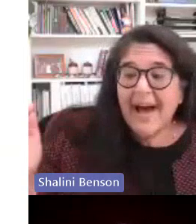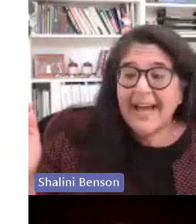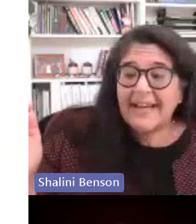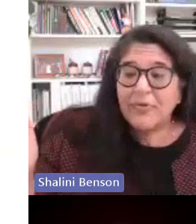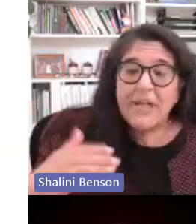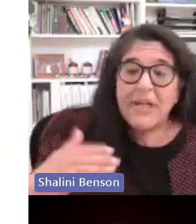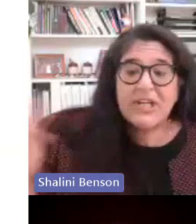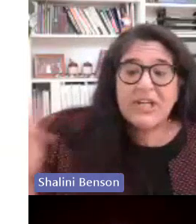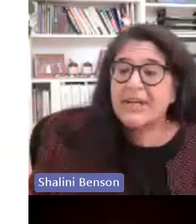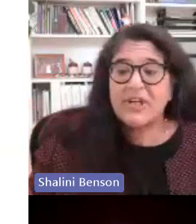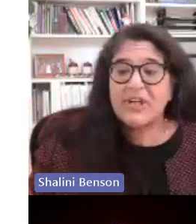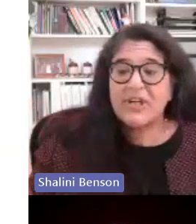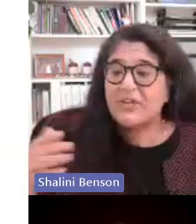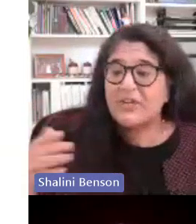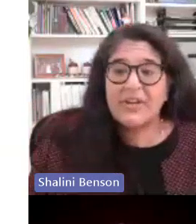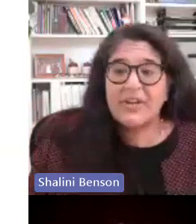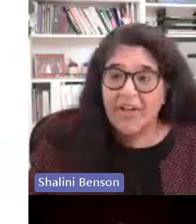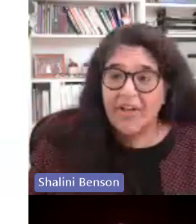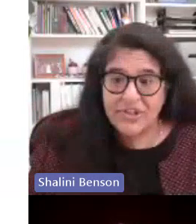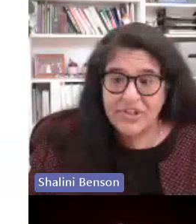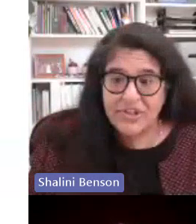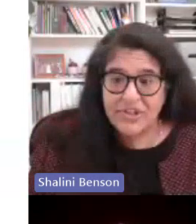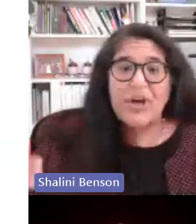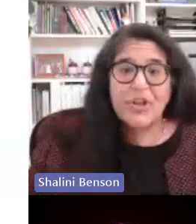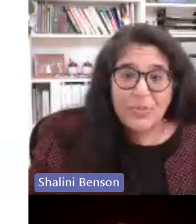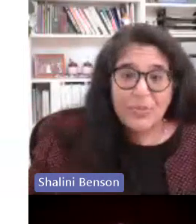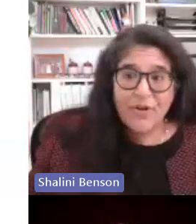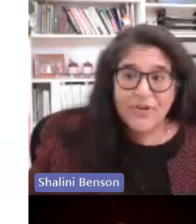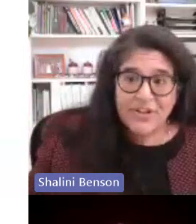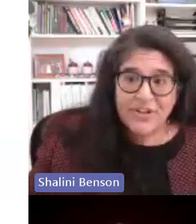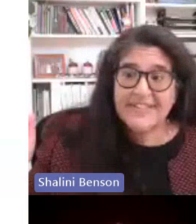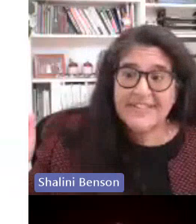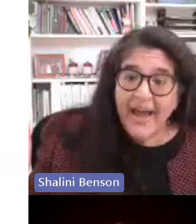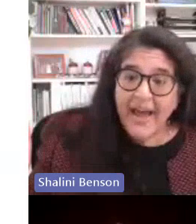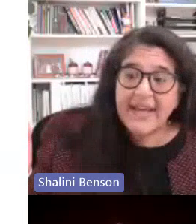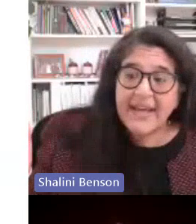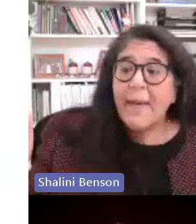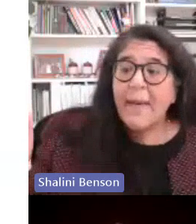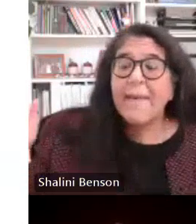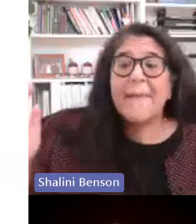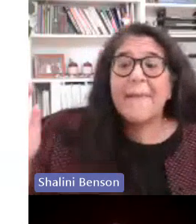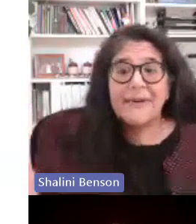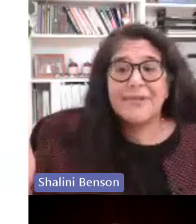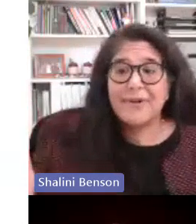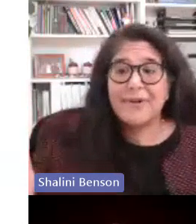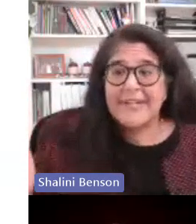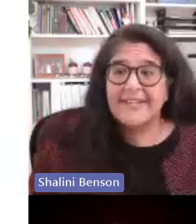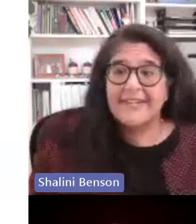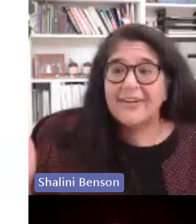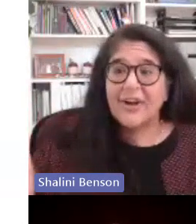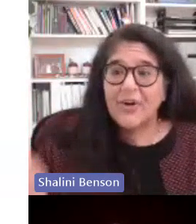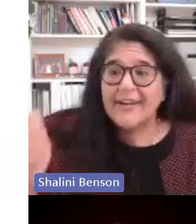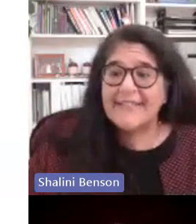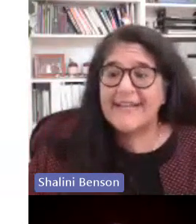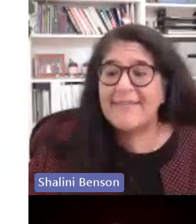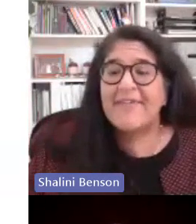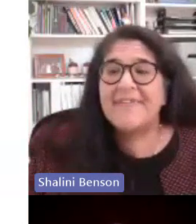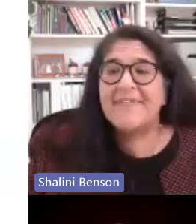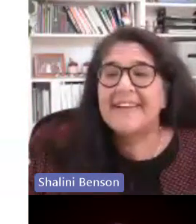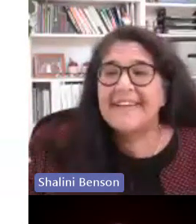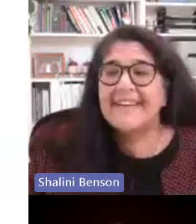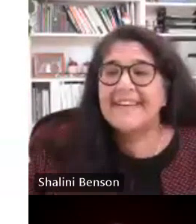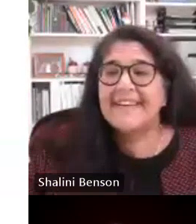the bar is high. We're not talking about a shift of $1 million or 2. The bar for shifts is high, but matters a great deal. Courtney,